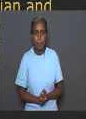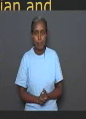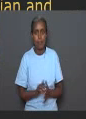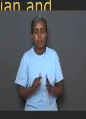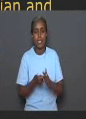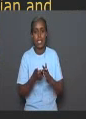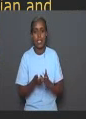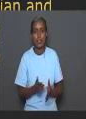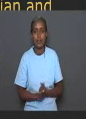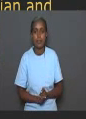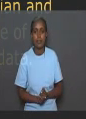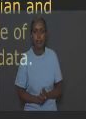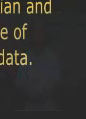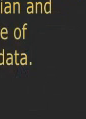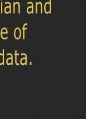Begin.